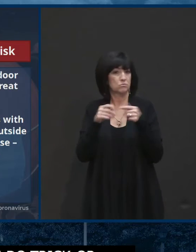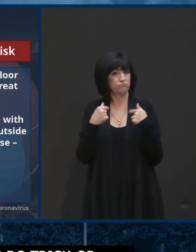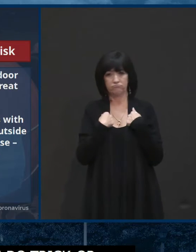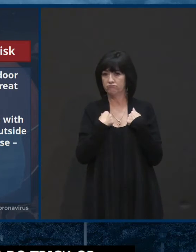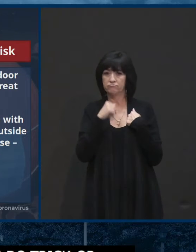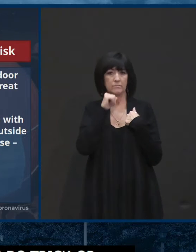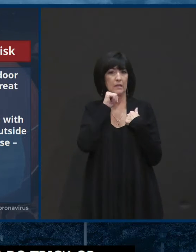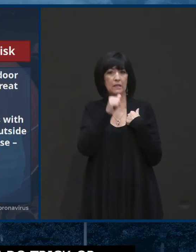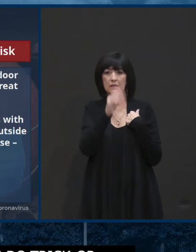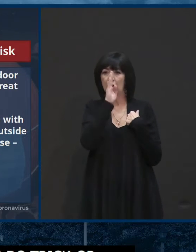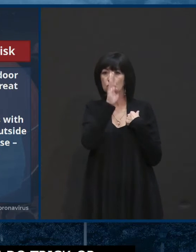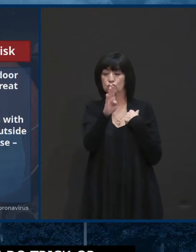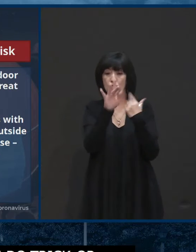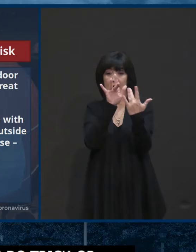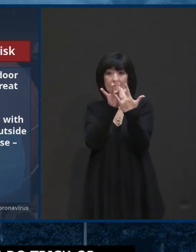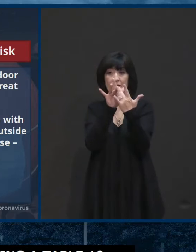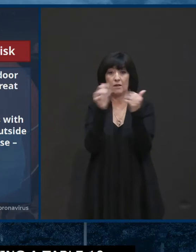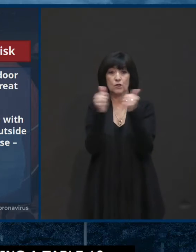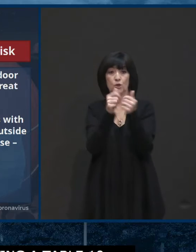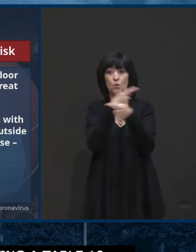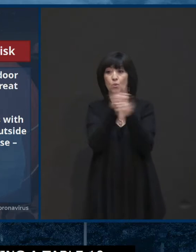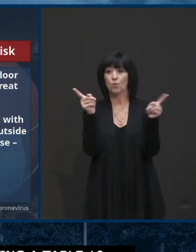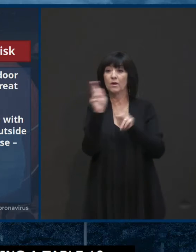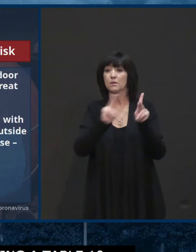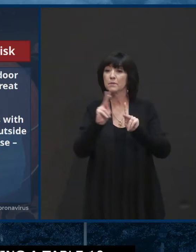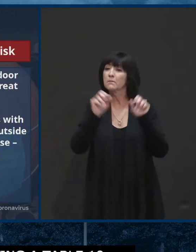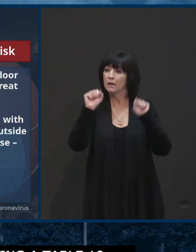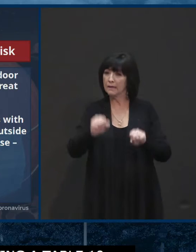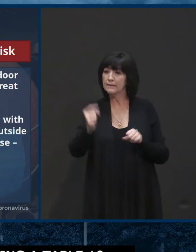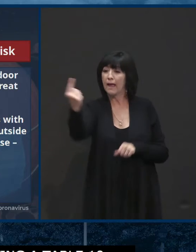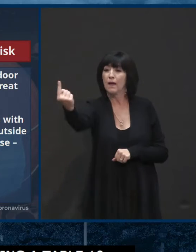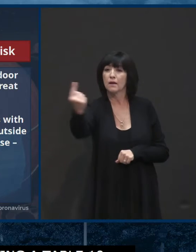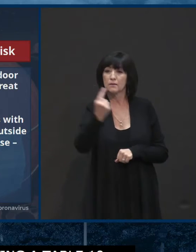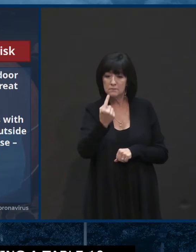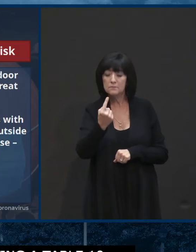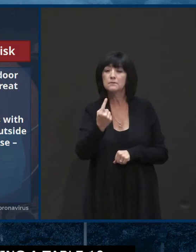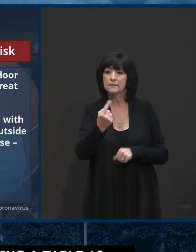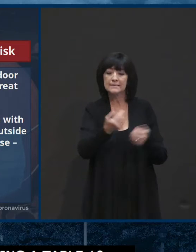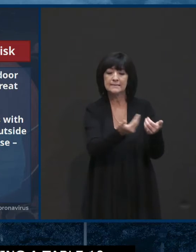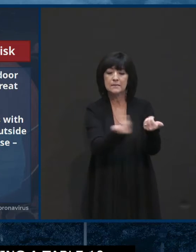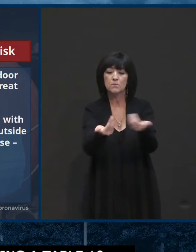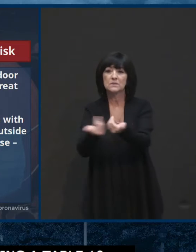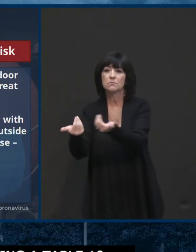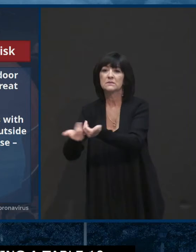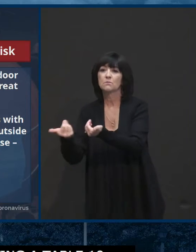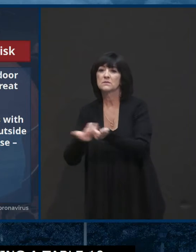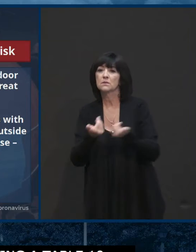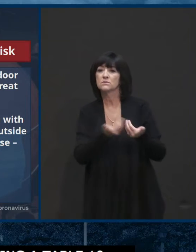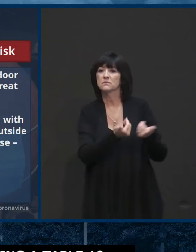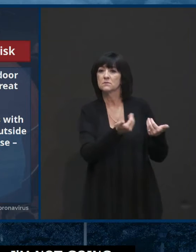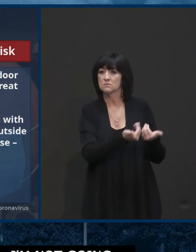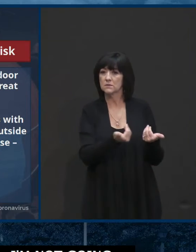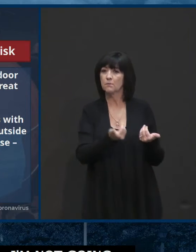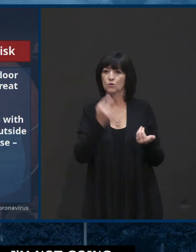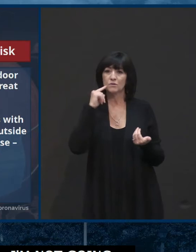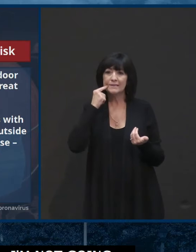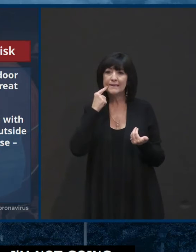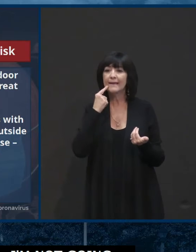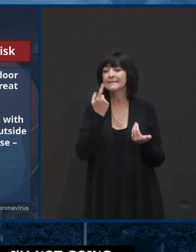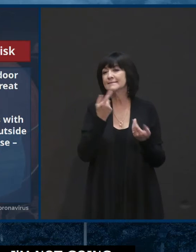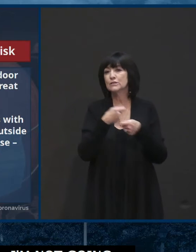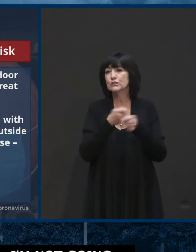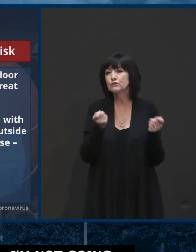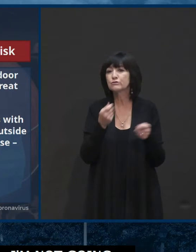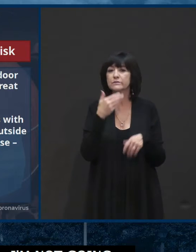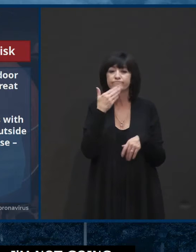contact with people, but still they can come up, they can get treats and go on their way. So that's just an example. I'm sure that